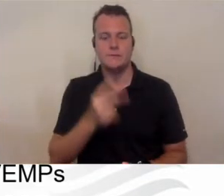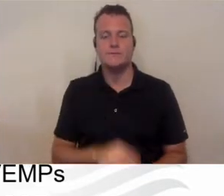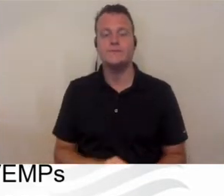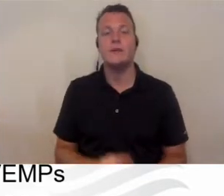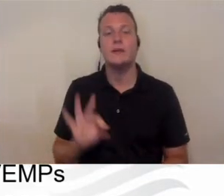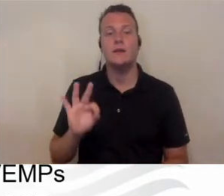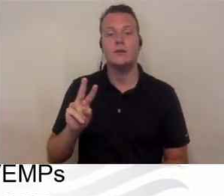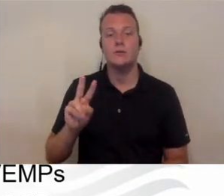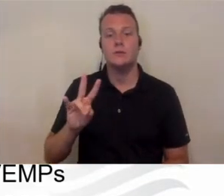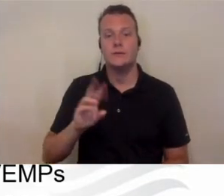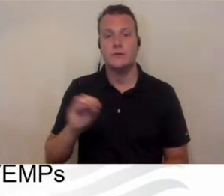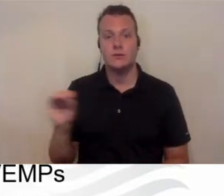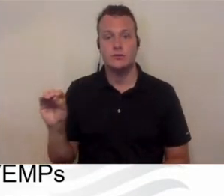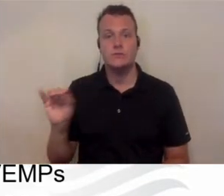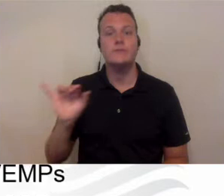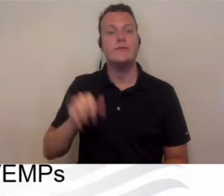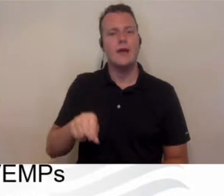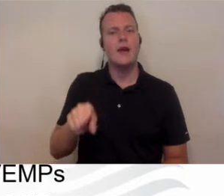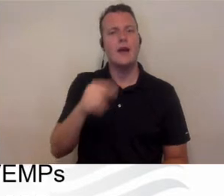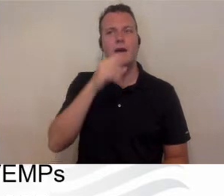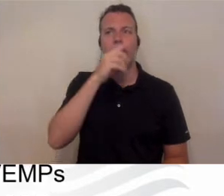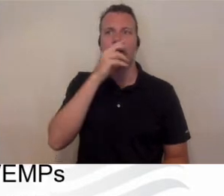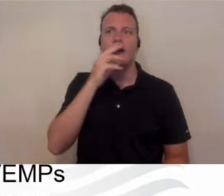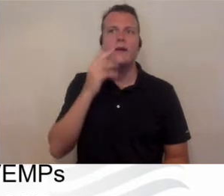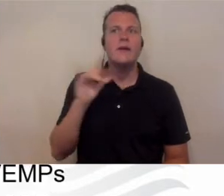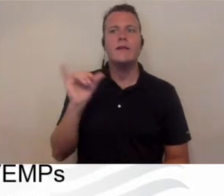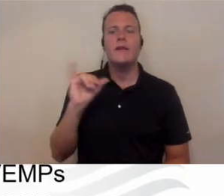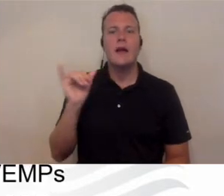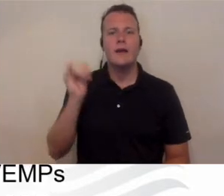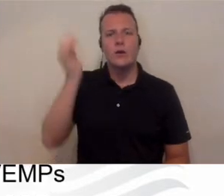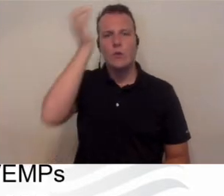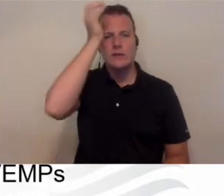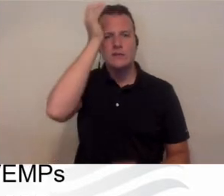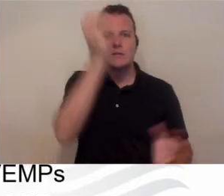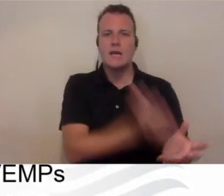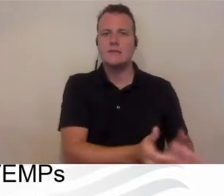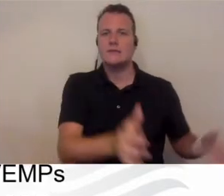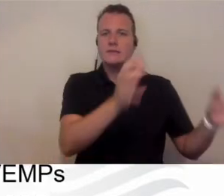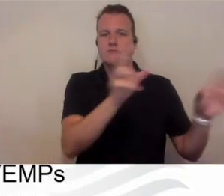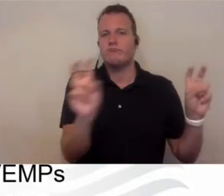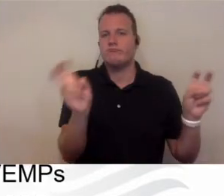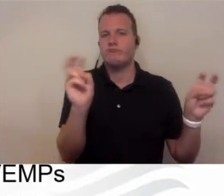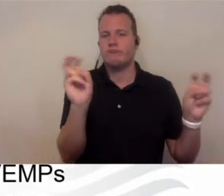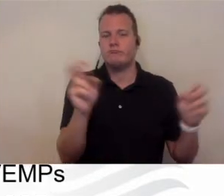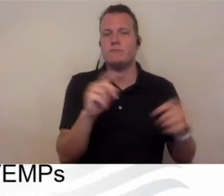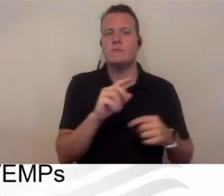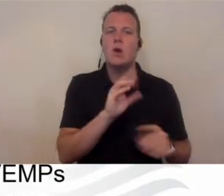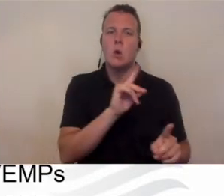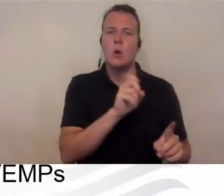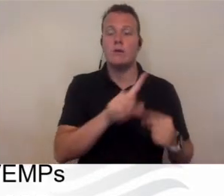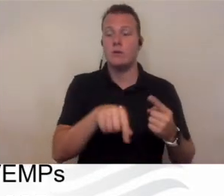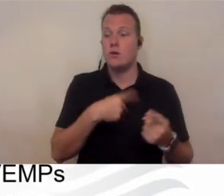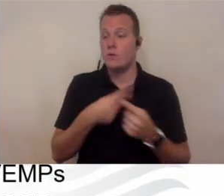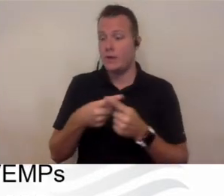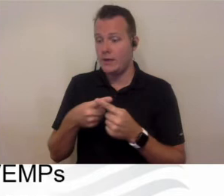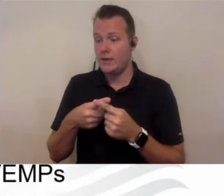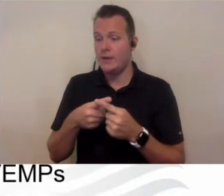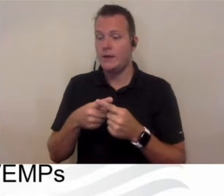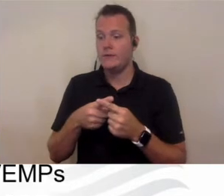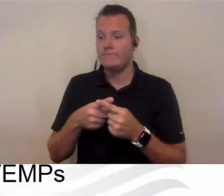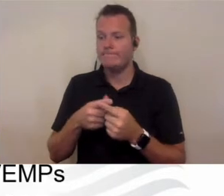92700 is sort of a wastebasket, so to speak, code. Whenever there's not a dedicated CPT